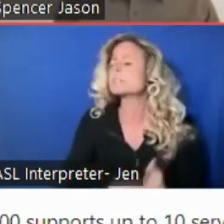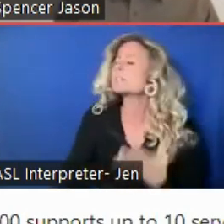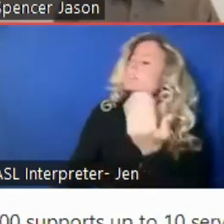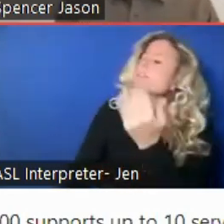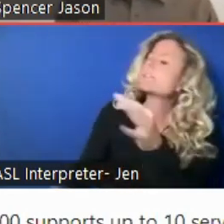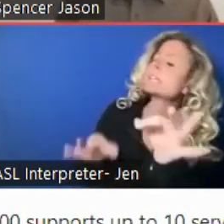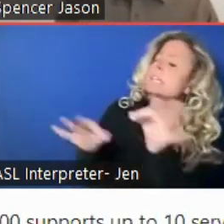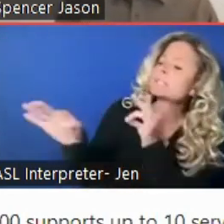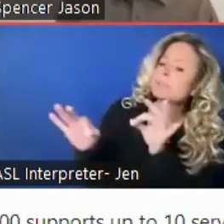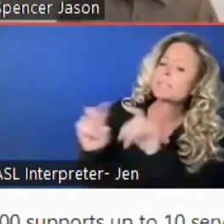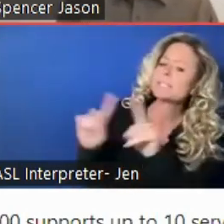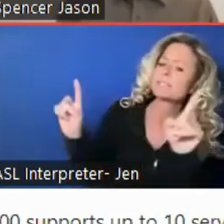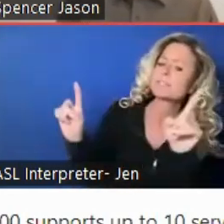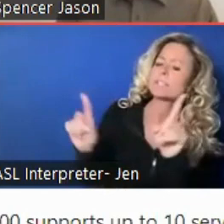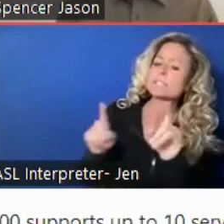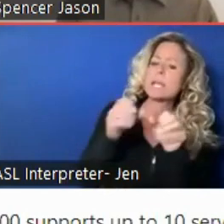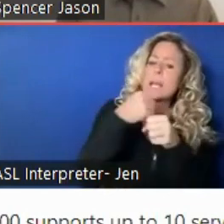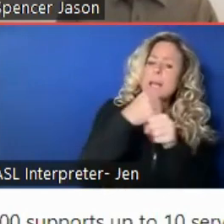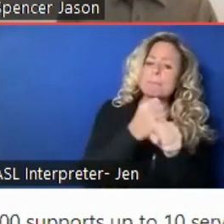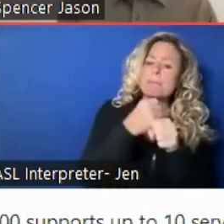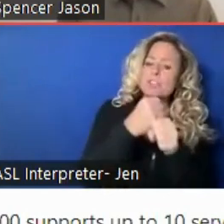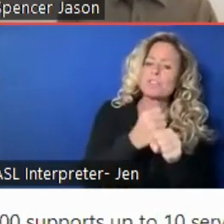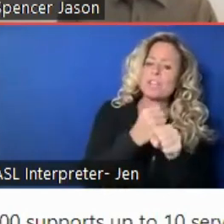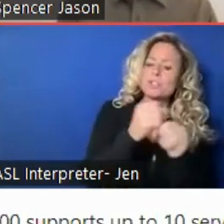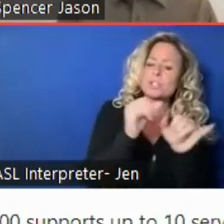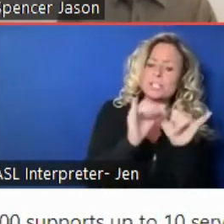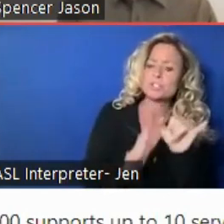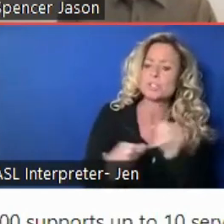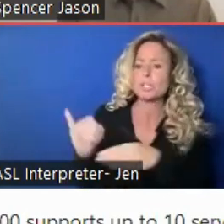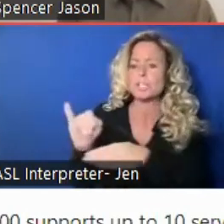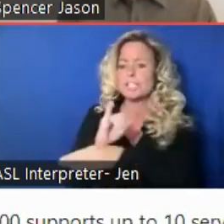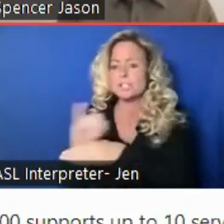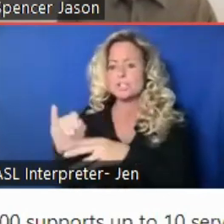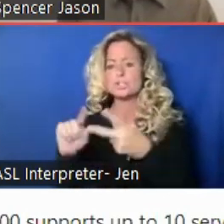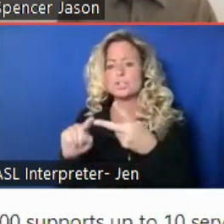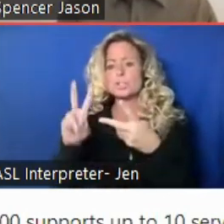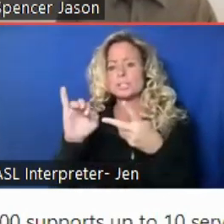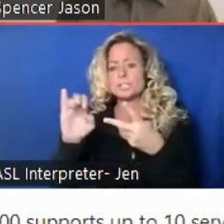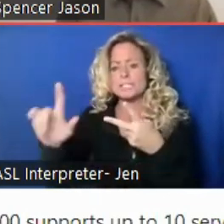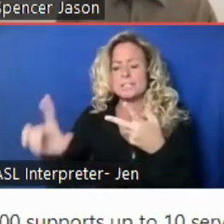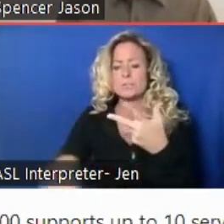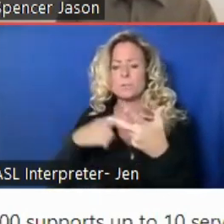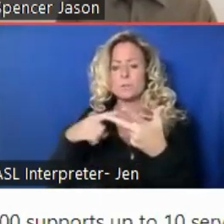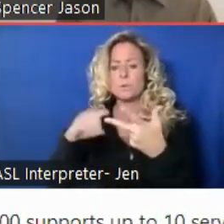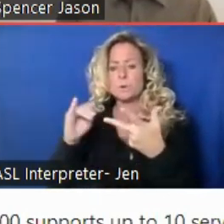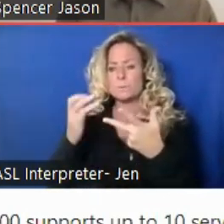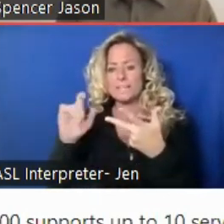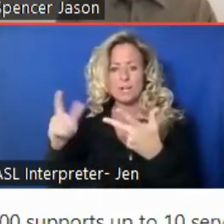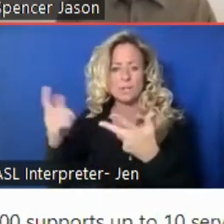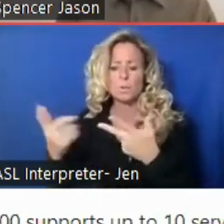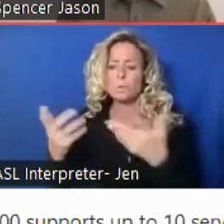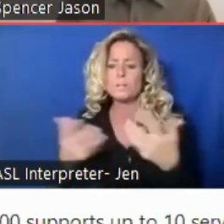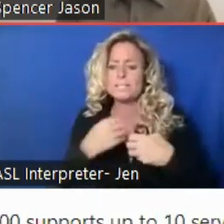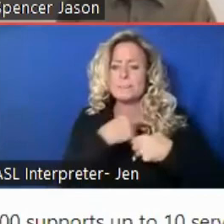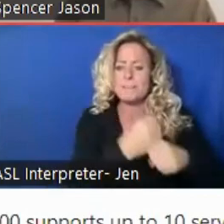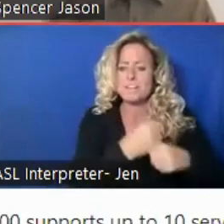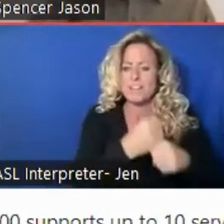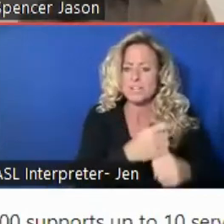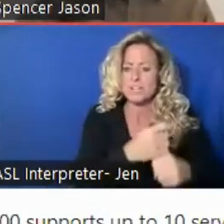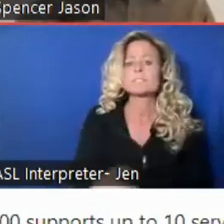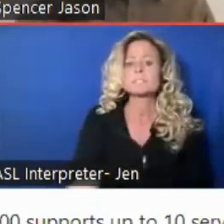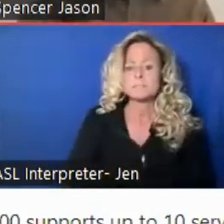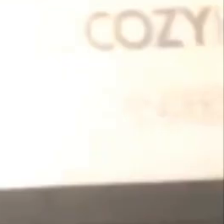difference between manufacturing engineer and like industrial or civil or mechanical, what is a manufacturing engineer? yeah, so